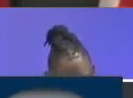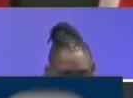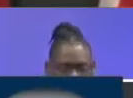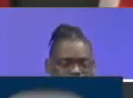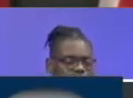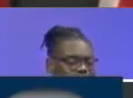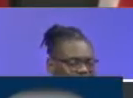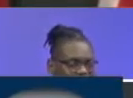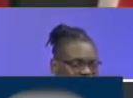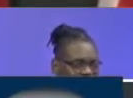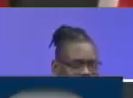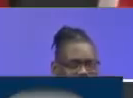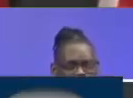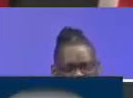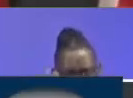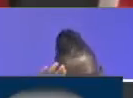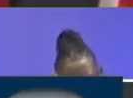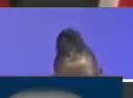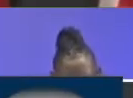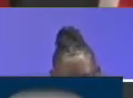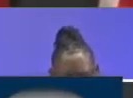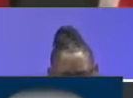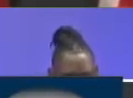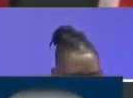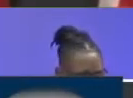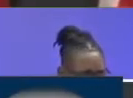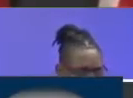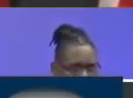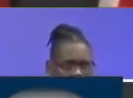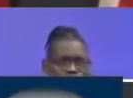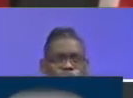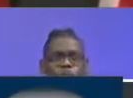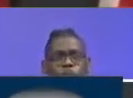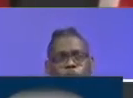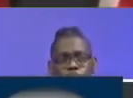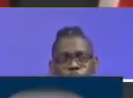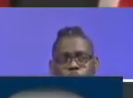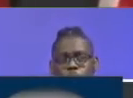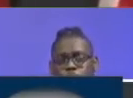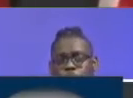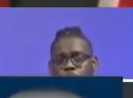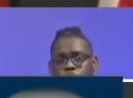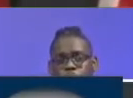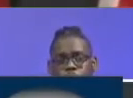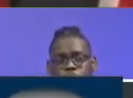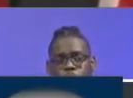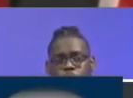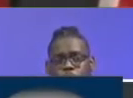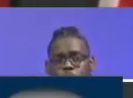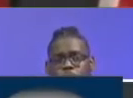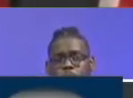seen UNICEF, which is the United Nations Children Emergency Fund, saying that